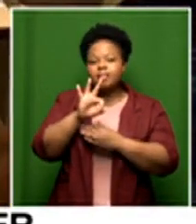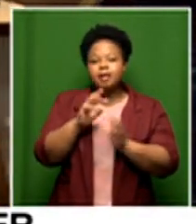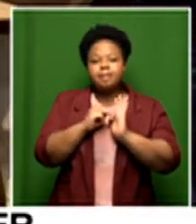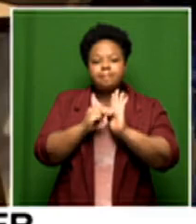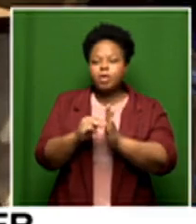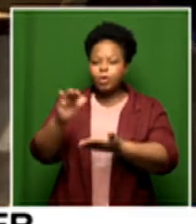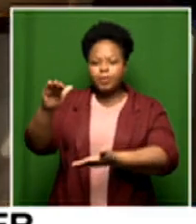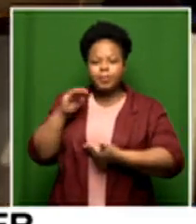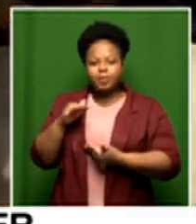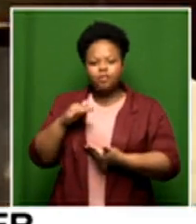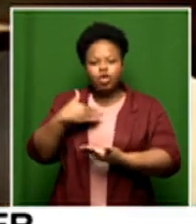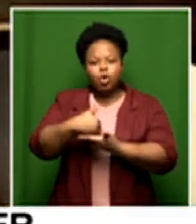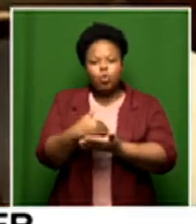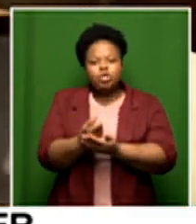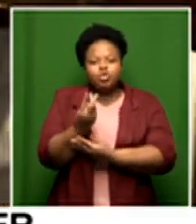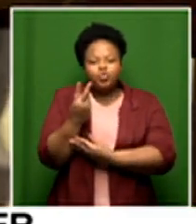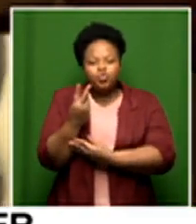coming in quarter 2,